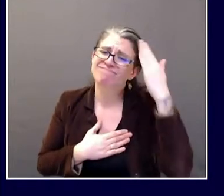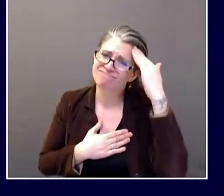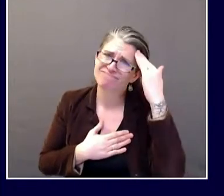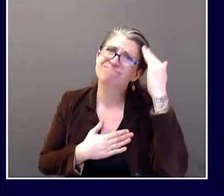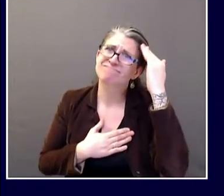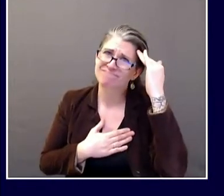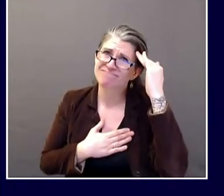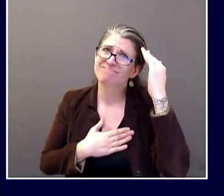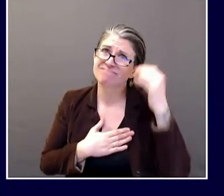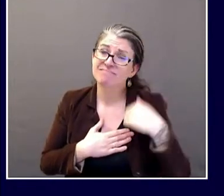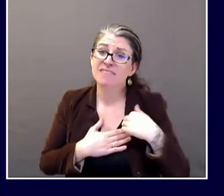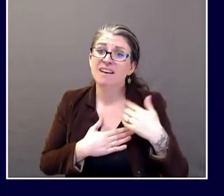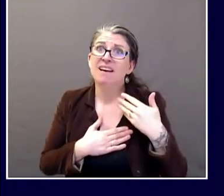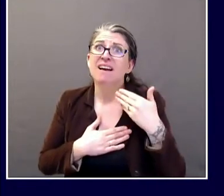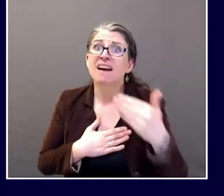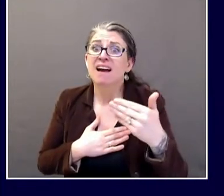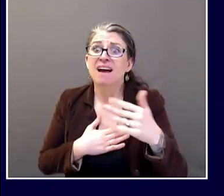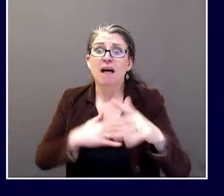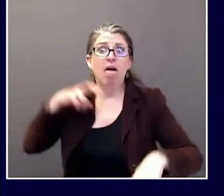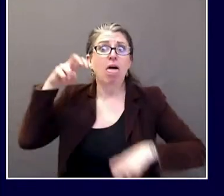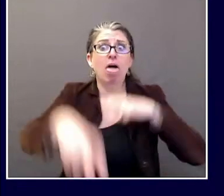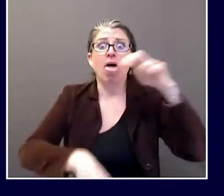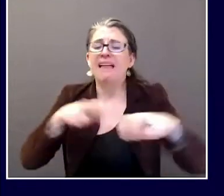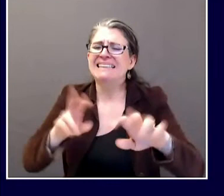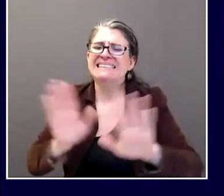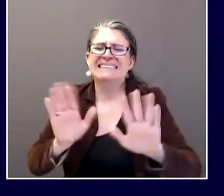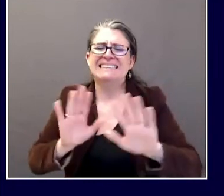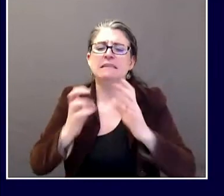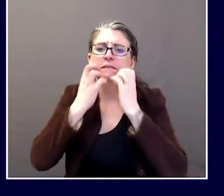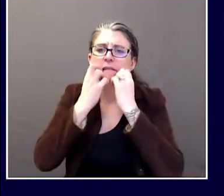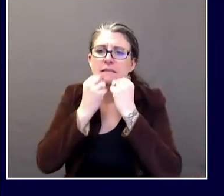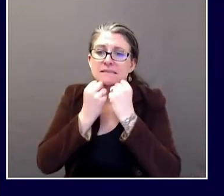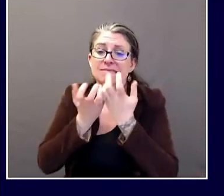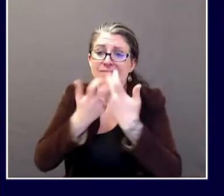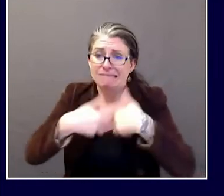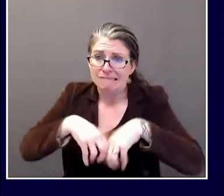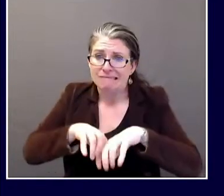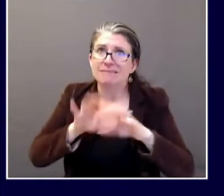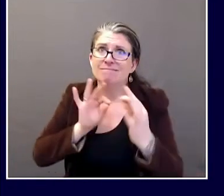just fast. So with that, thank you all for your time this afternoon. I look forward